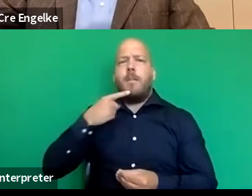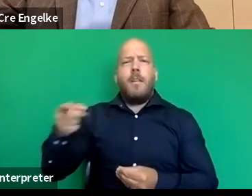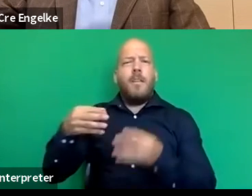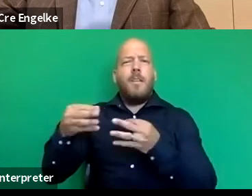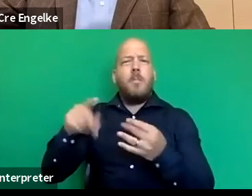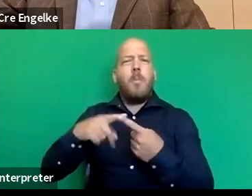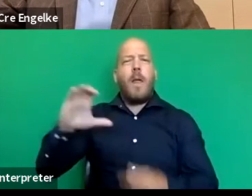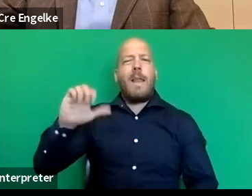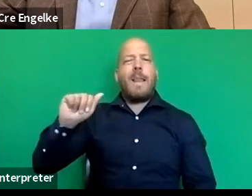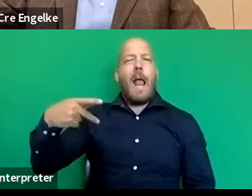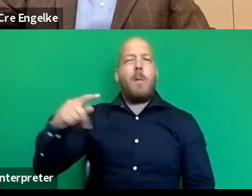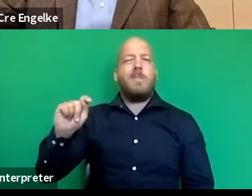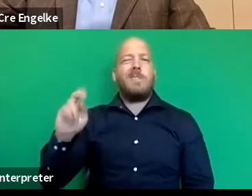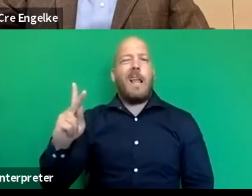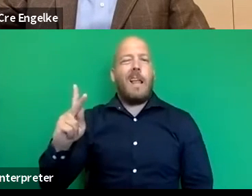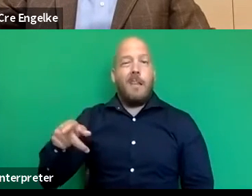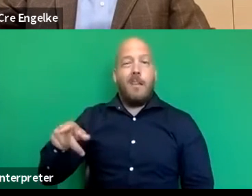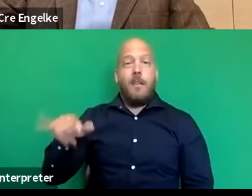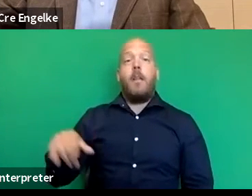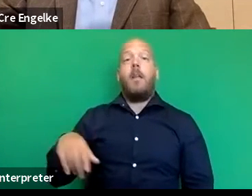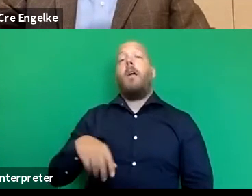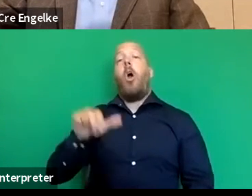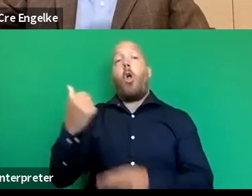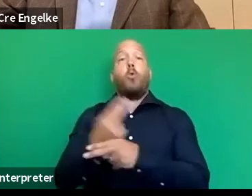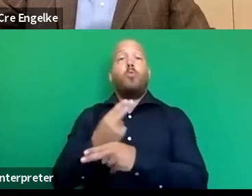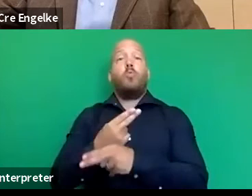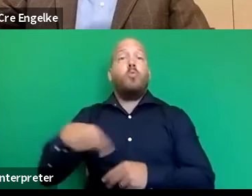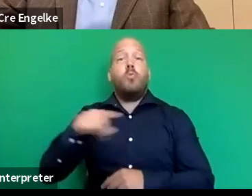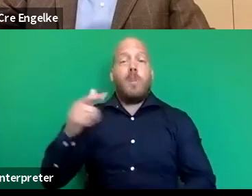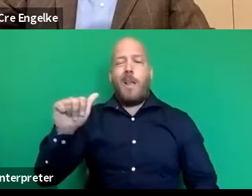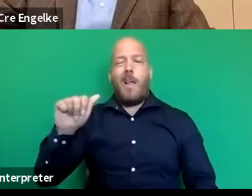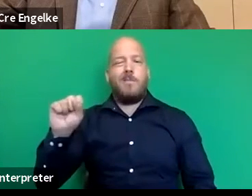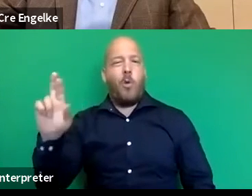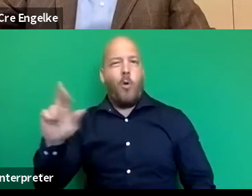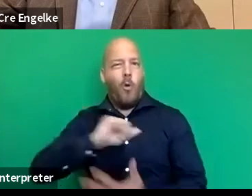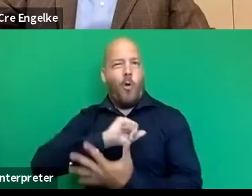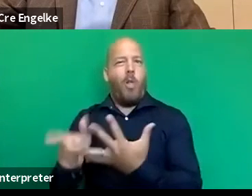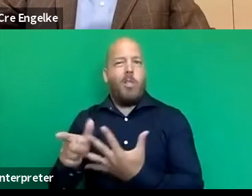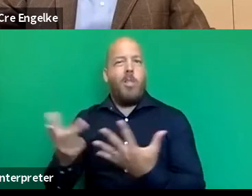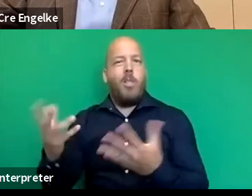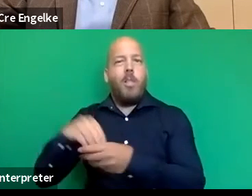extent. And Cree, I think you were describing a hybrid model, which can look